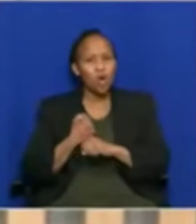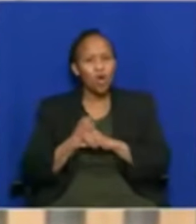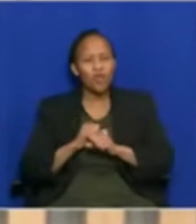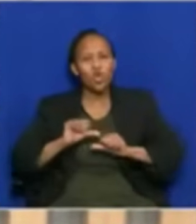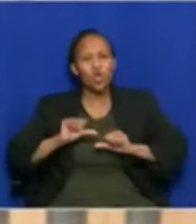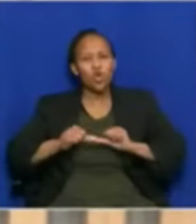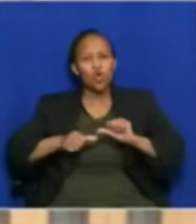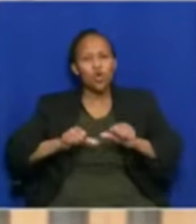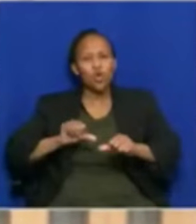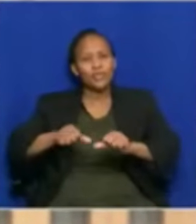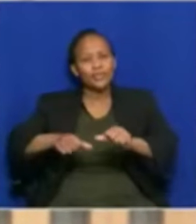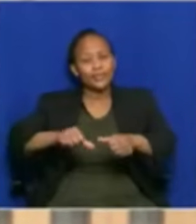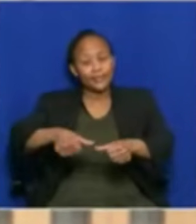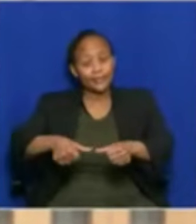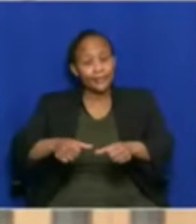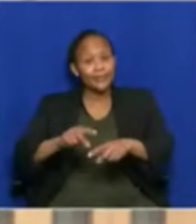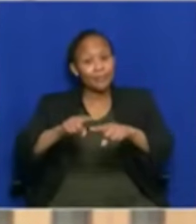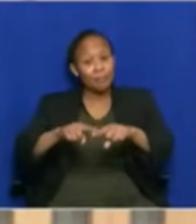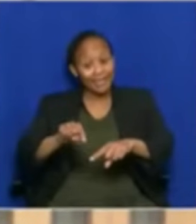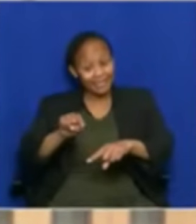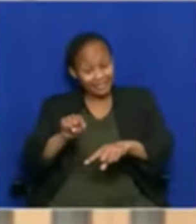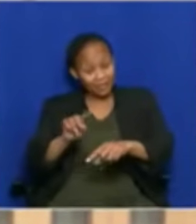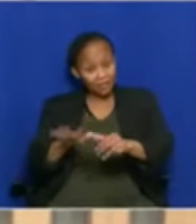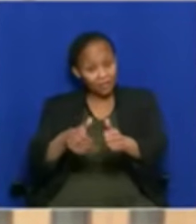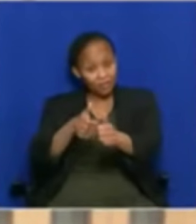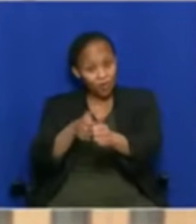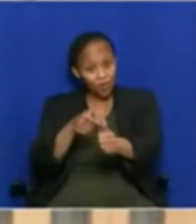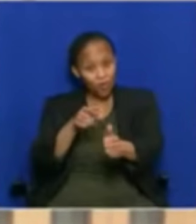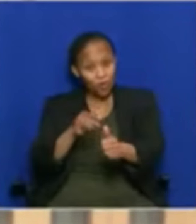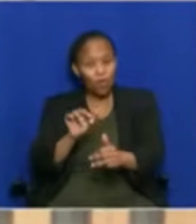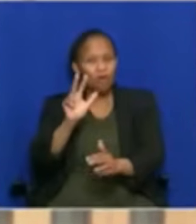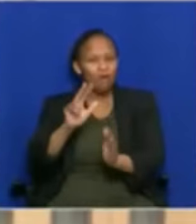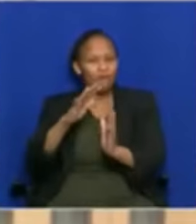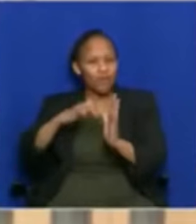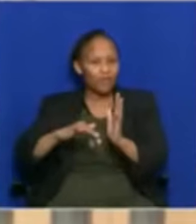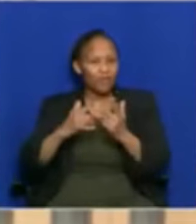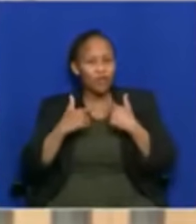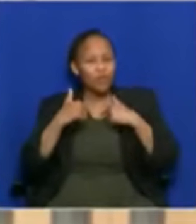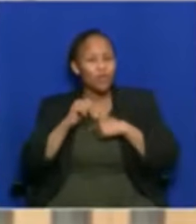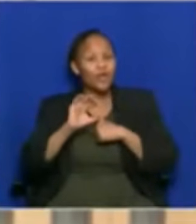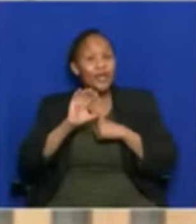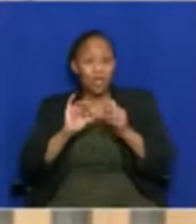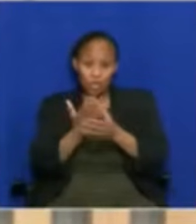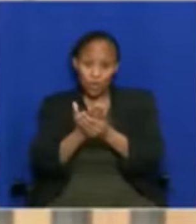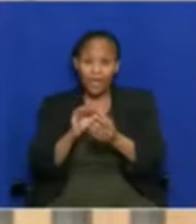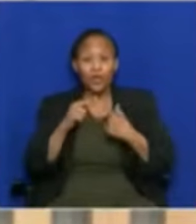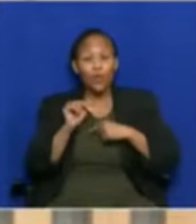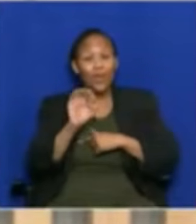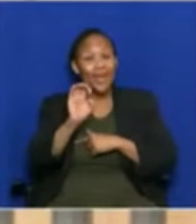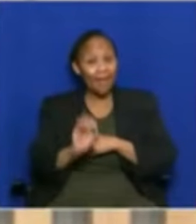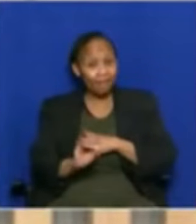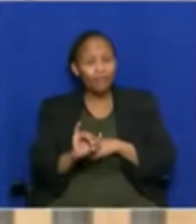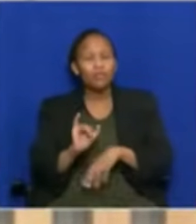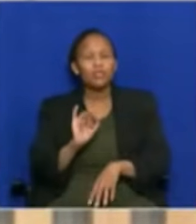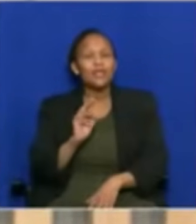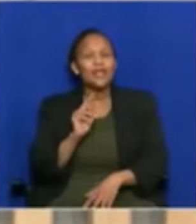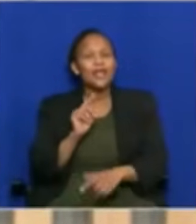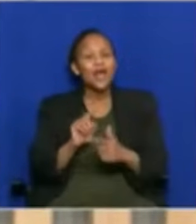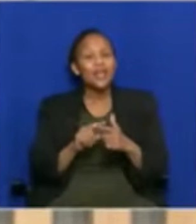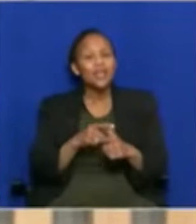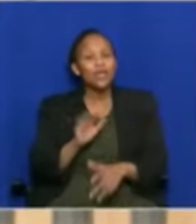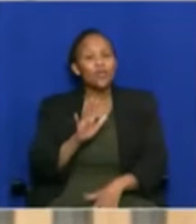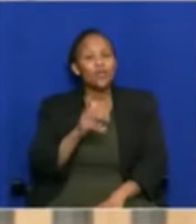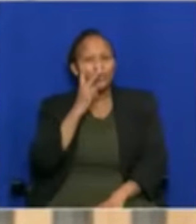we had received? And then we will see whether it's necessary to find this second affidavit you